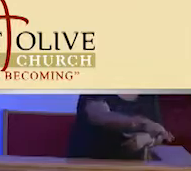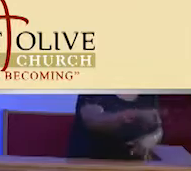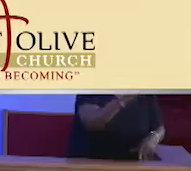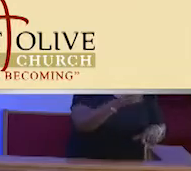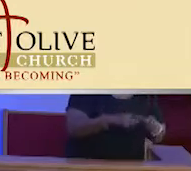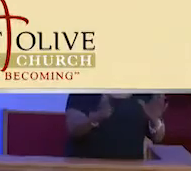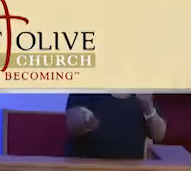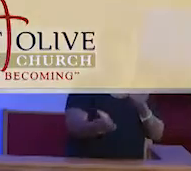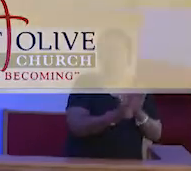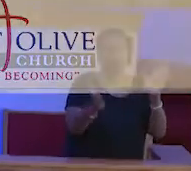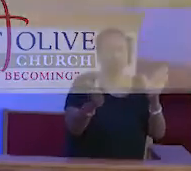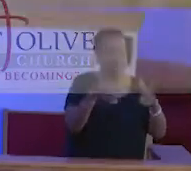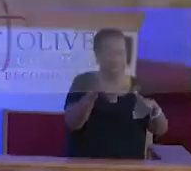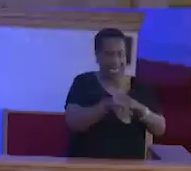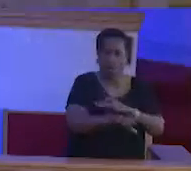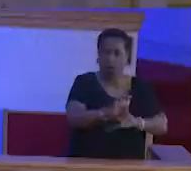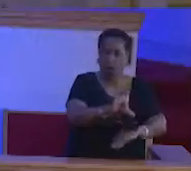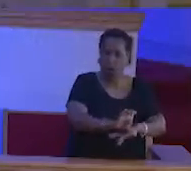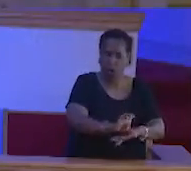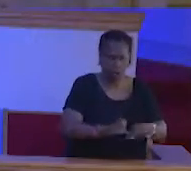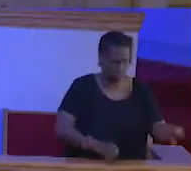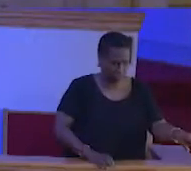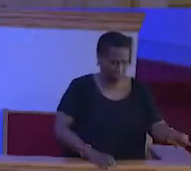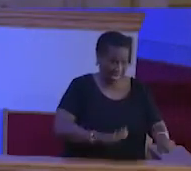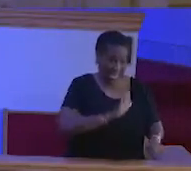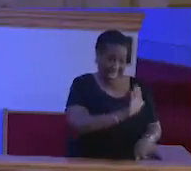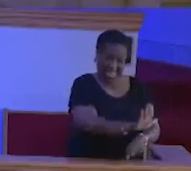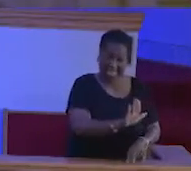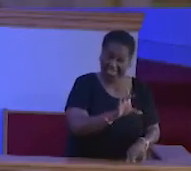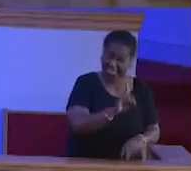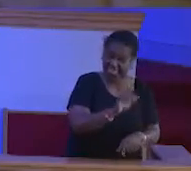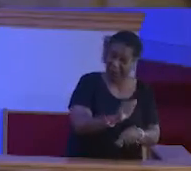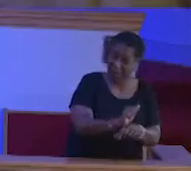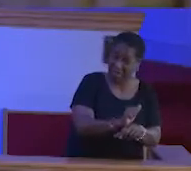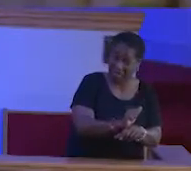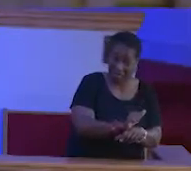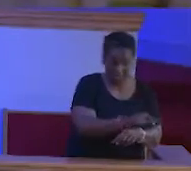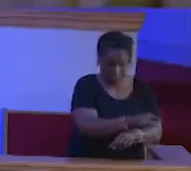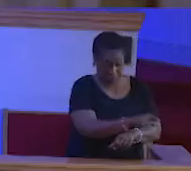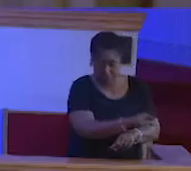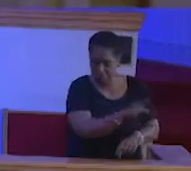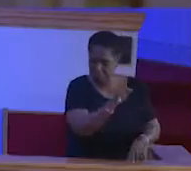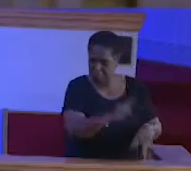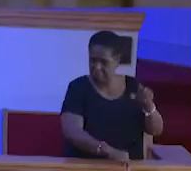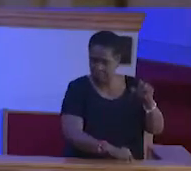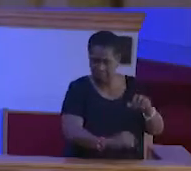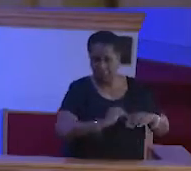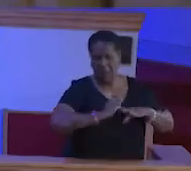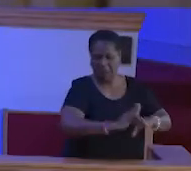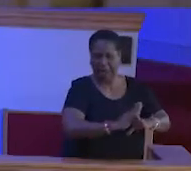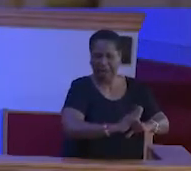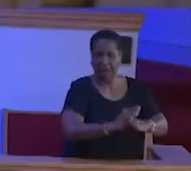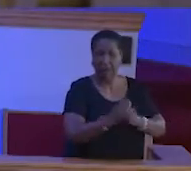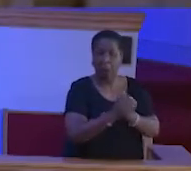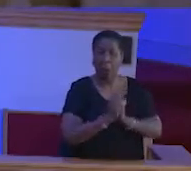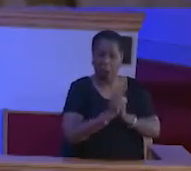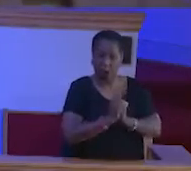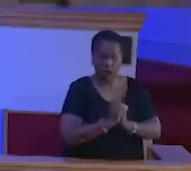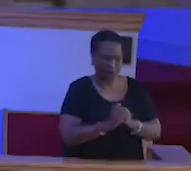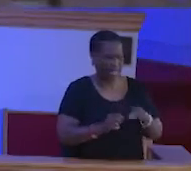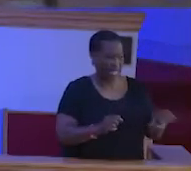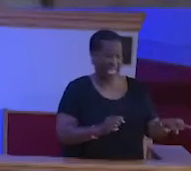admission into the temple. His disability disqualified him for worship. He